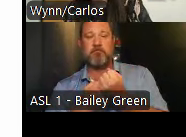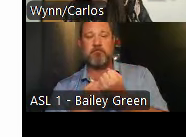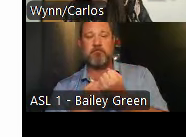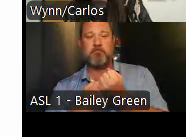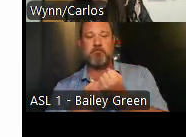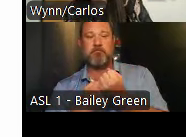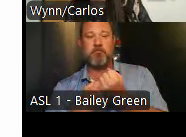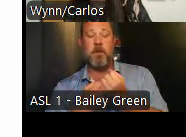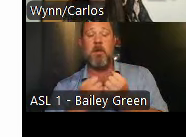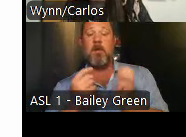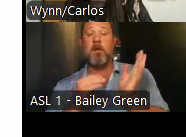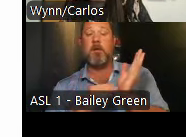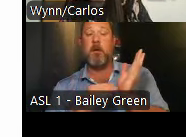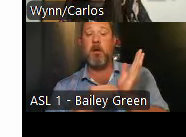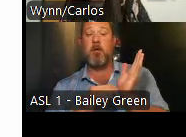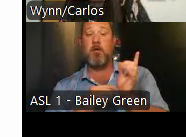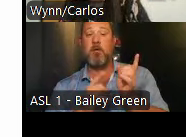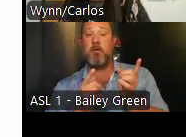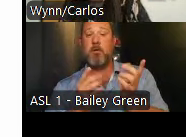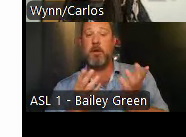Is Dr. Farias here?